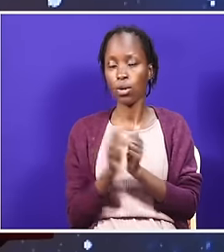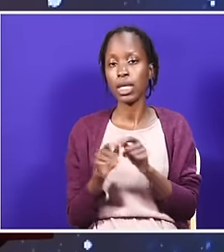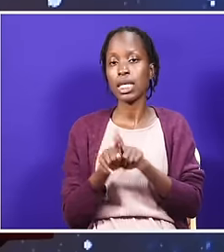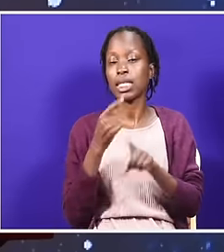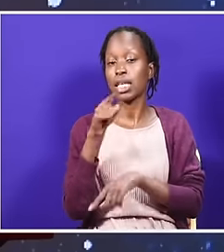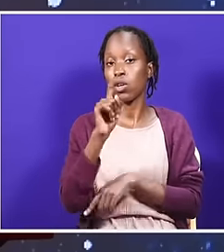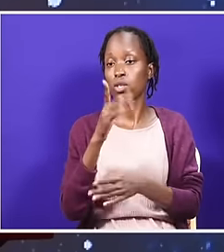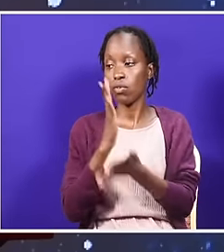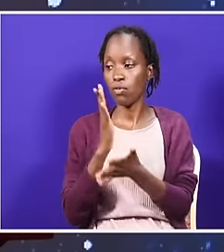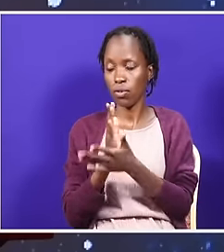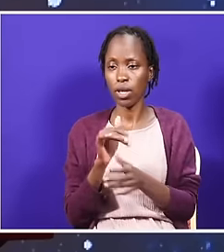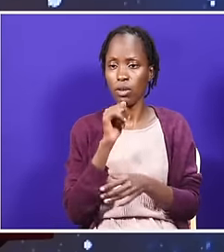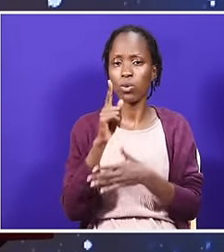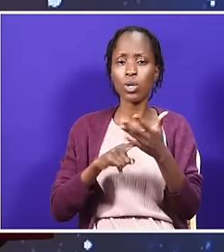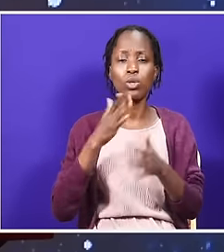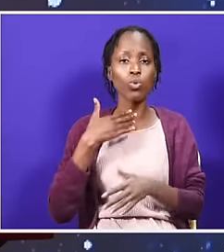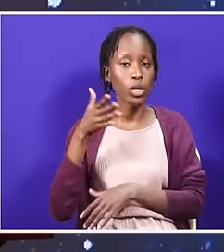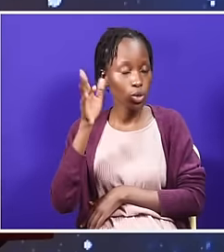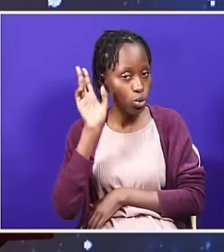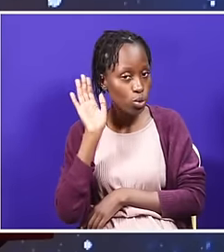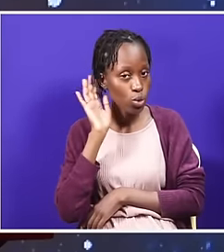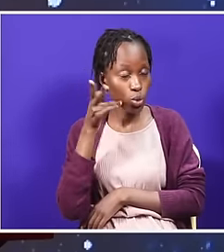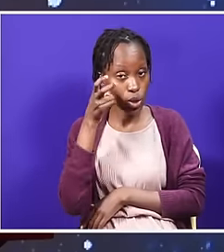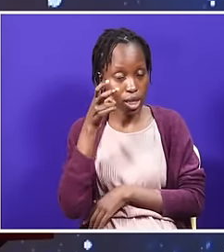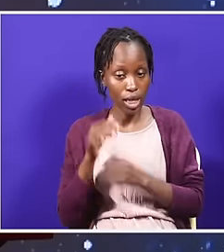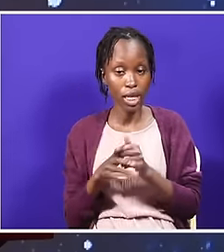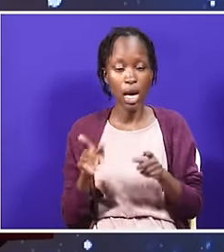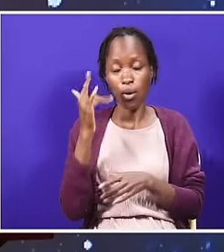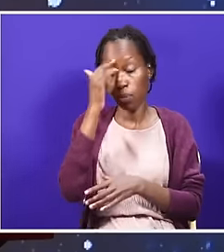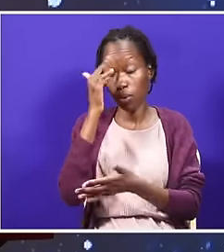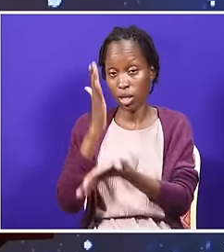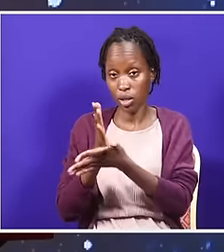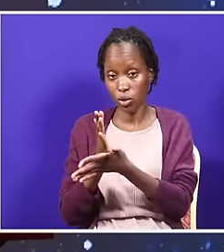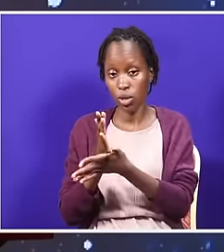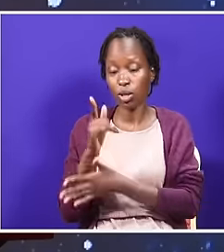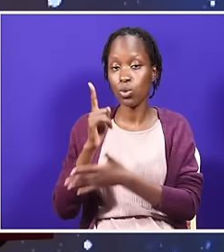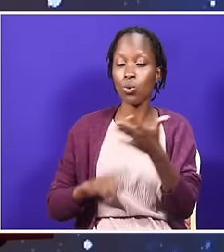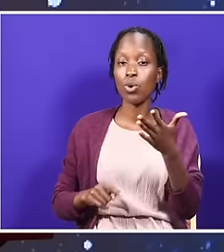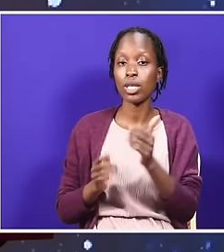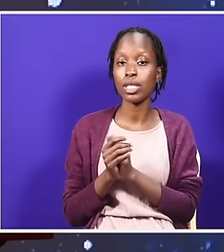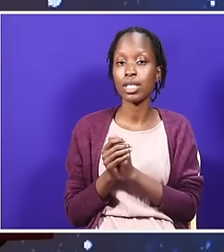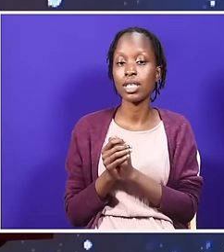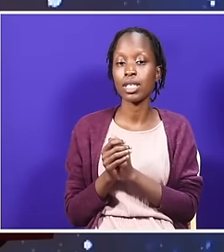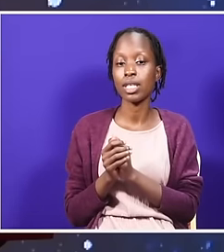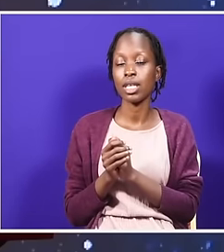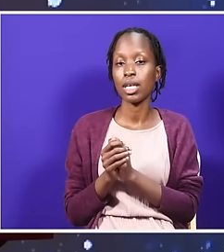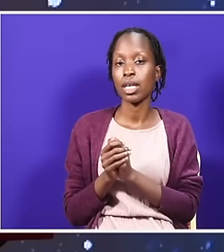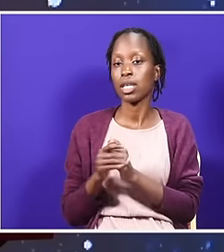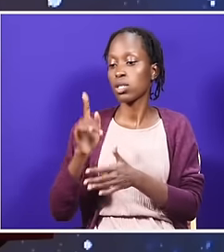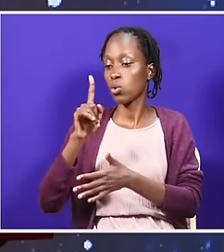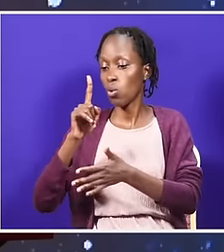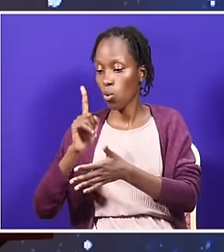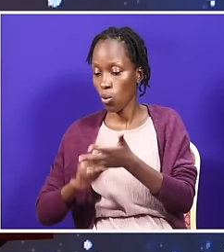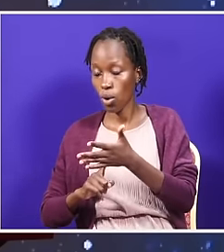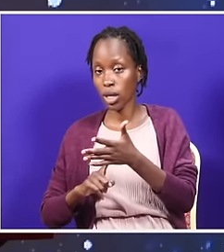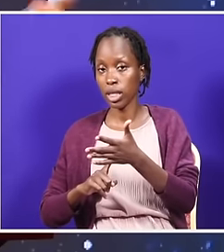Tell yourself the truth, not just what you want to hear. Because the truth is what's going to dictate your